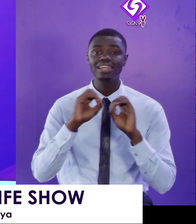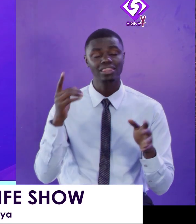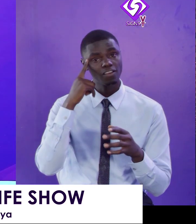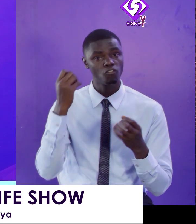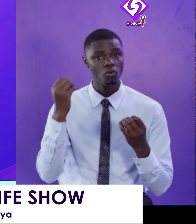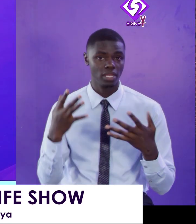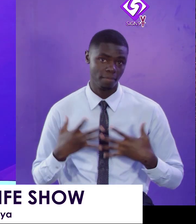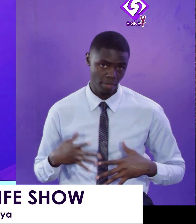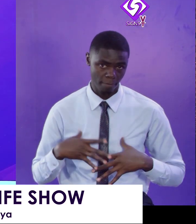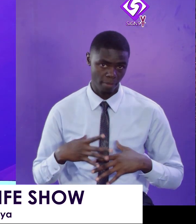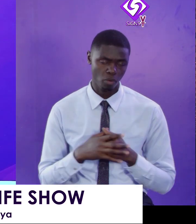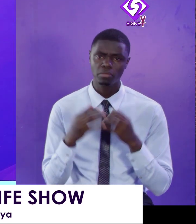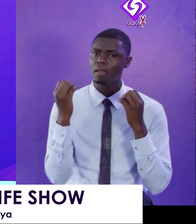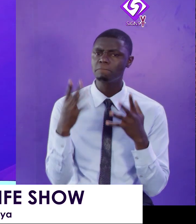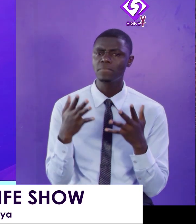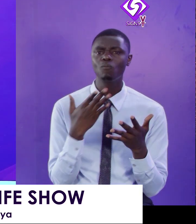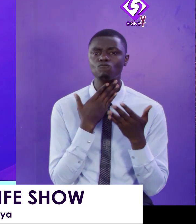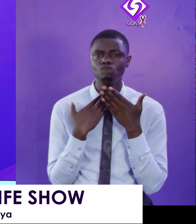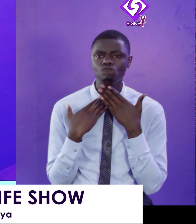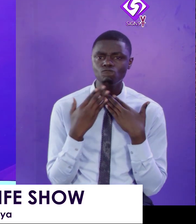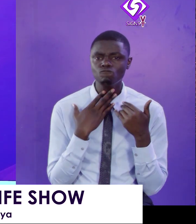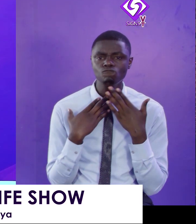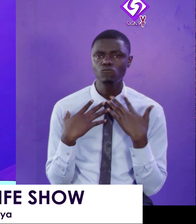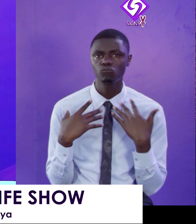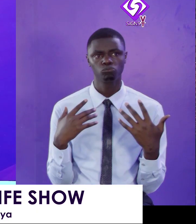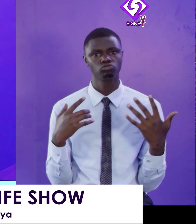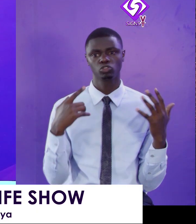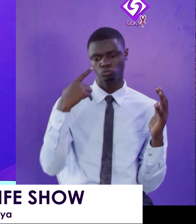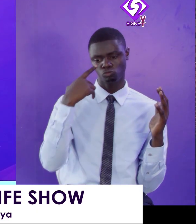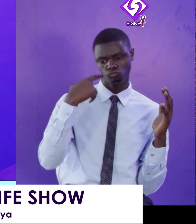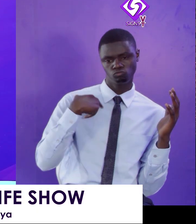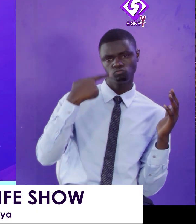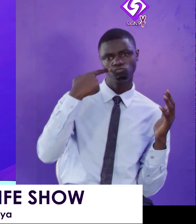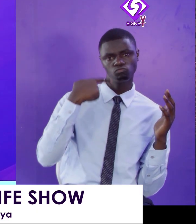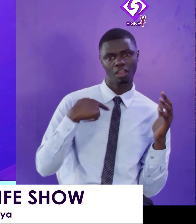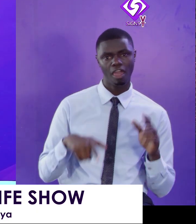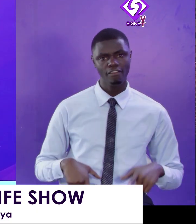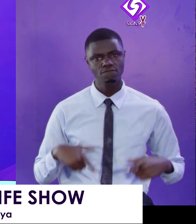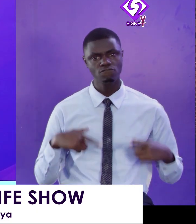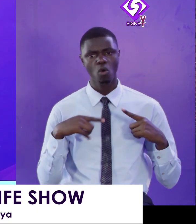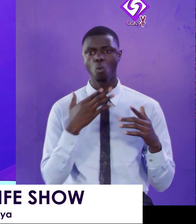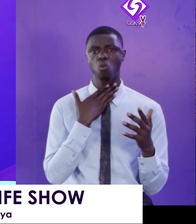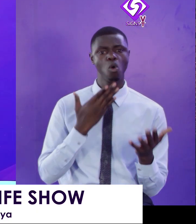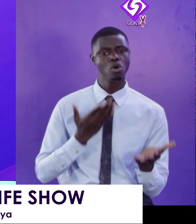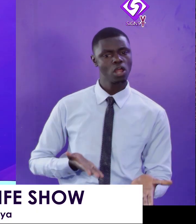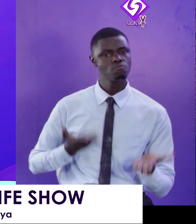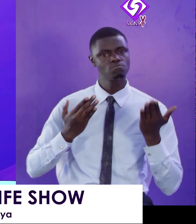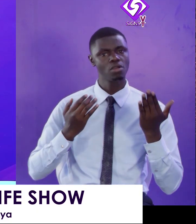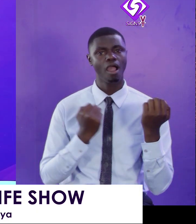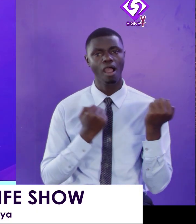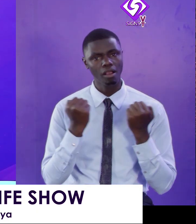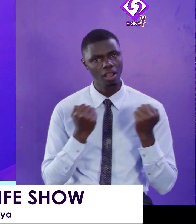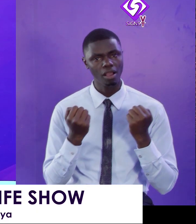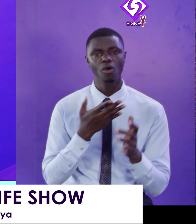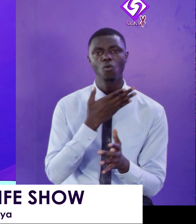do. Many of us want flashy lives. You want a big car, you want a fuel